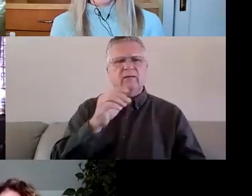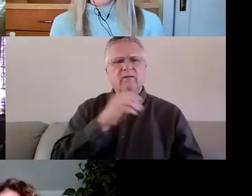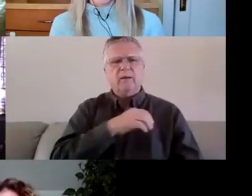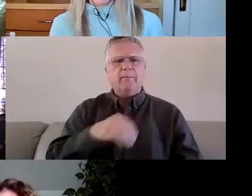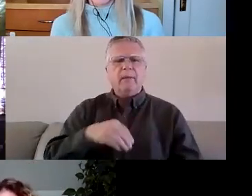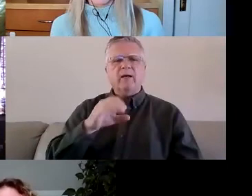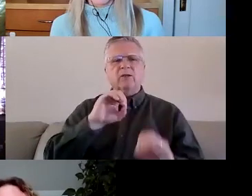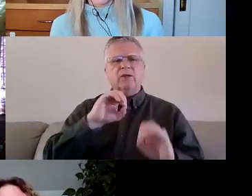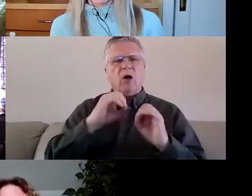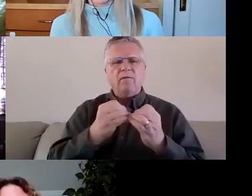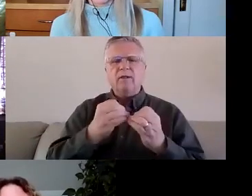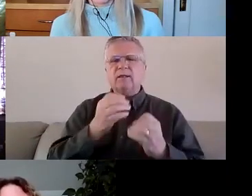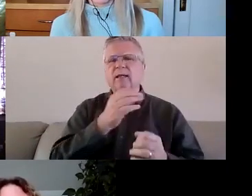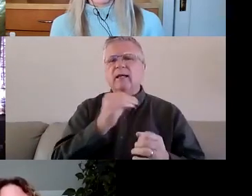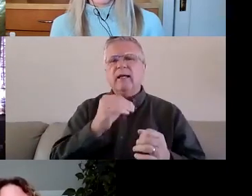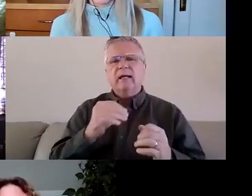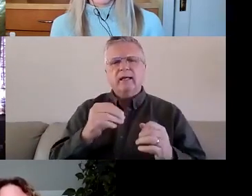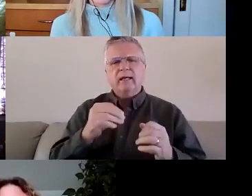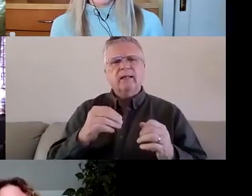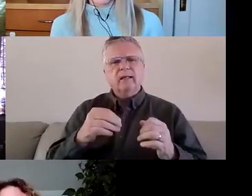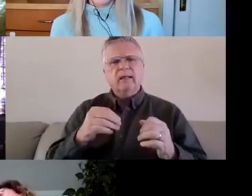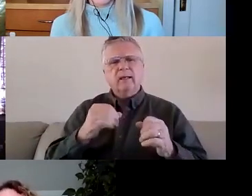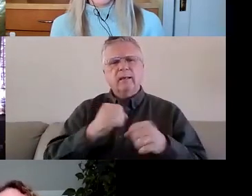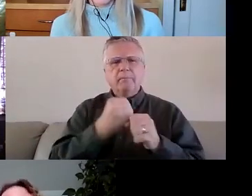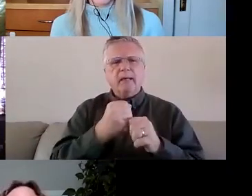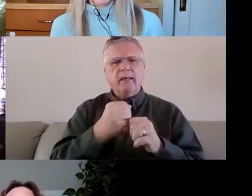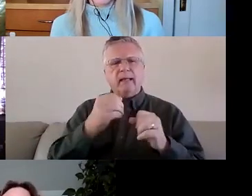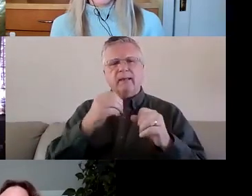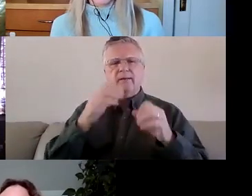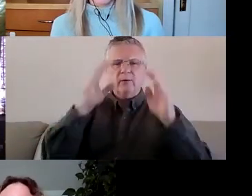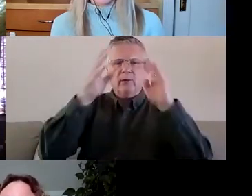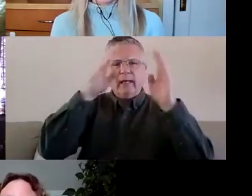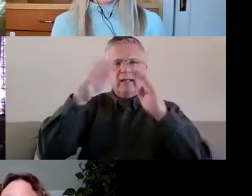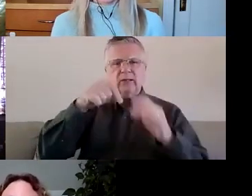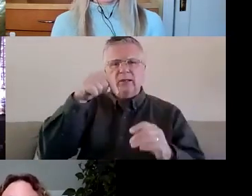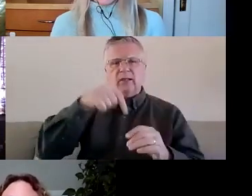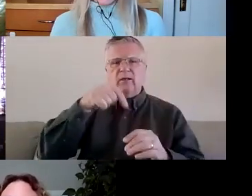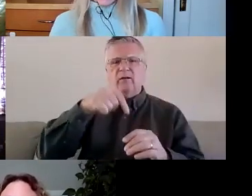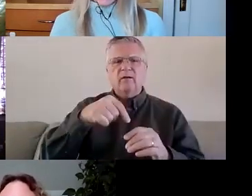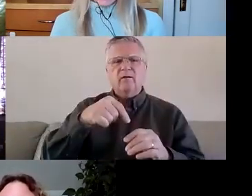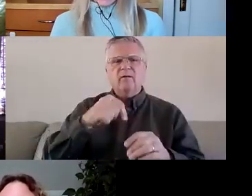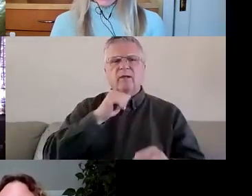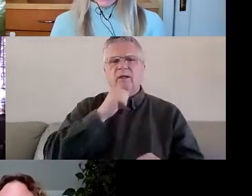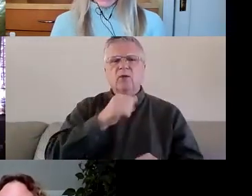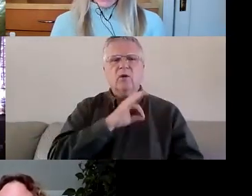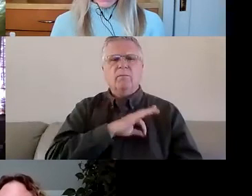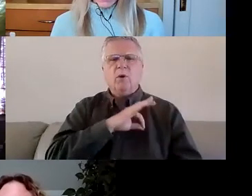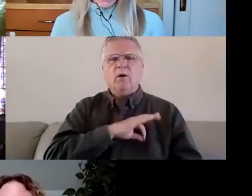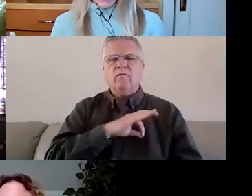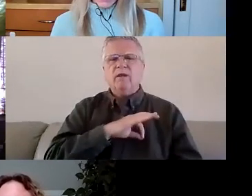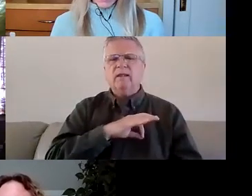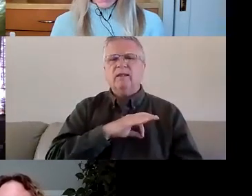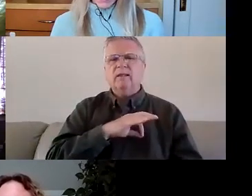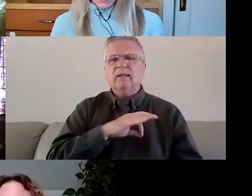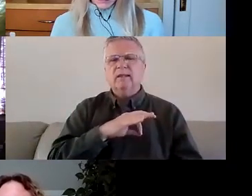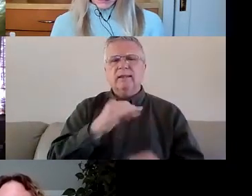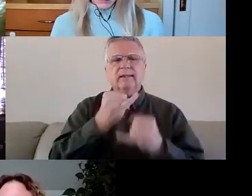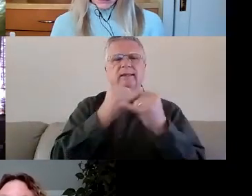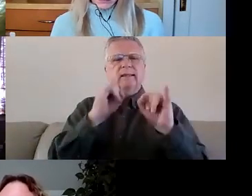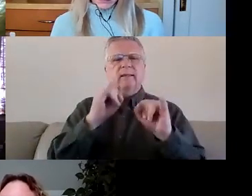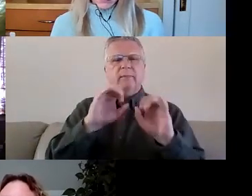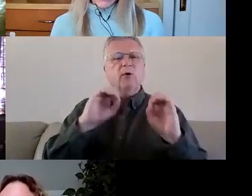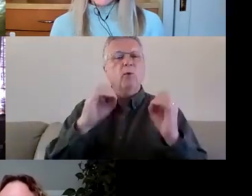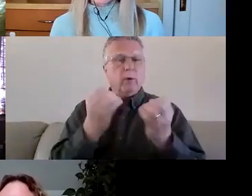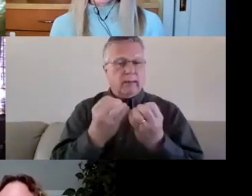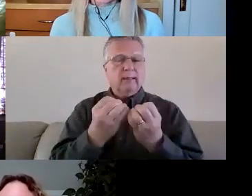for encouraging the creation, I understand it, of this nonprofit independent